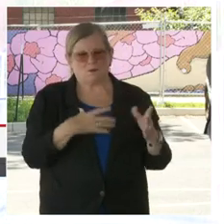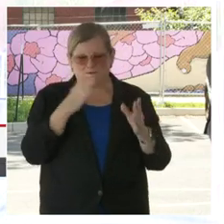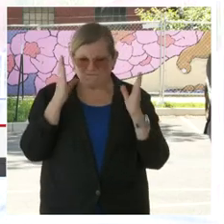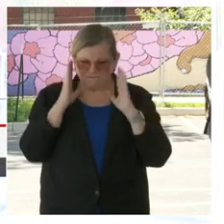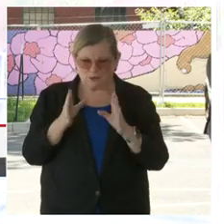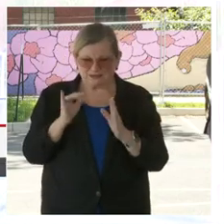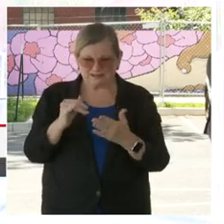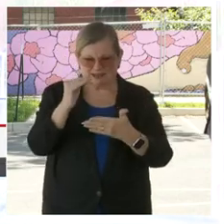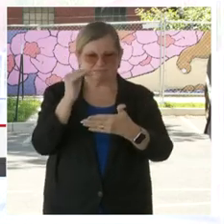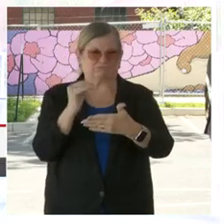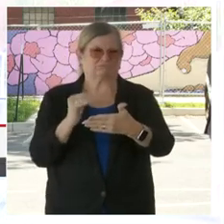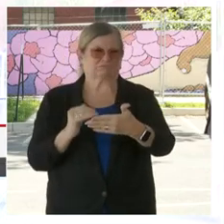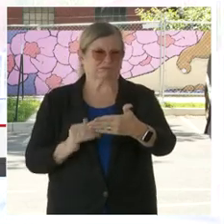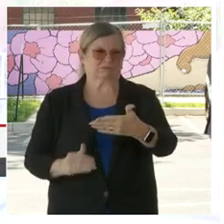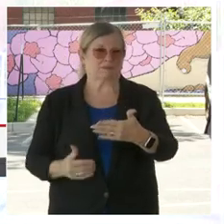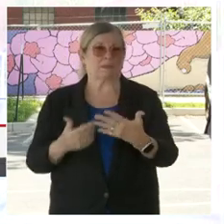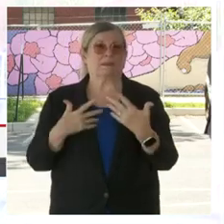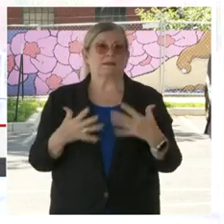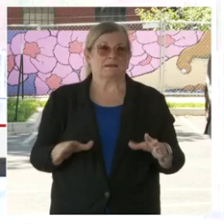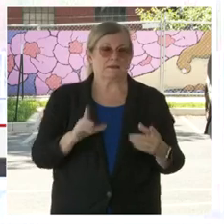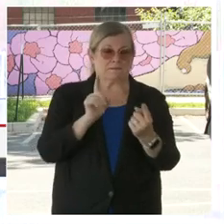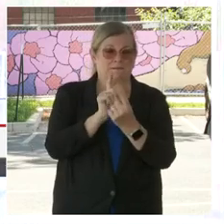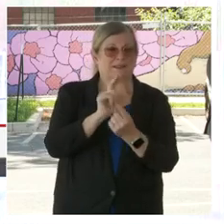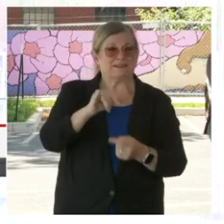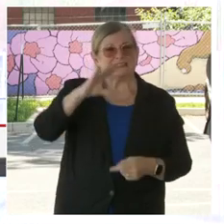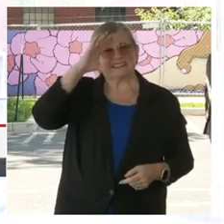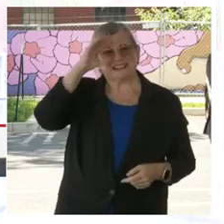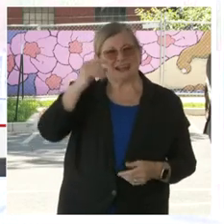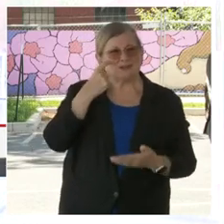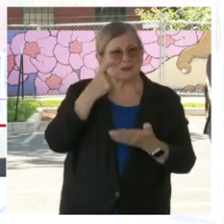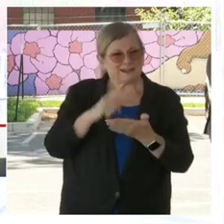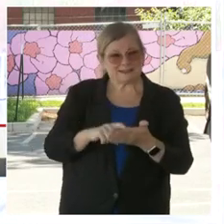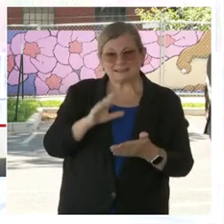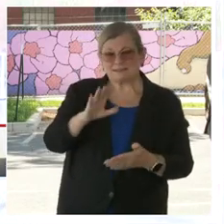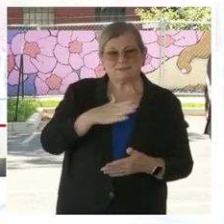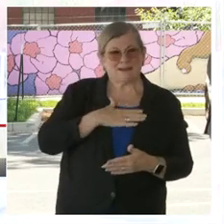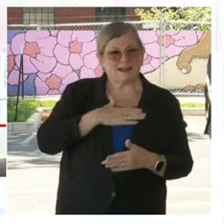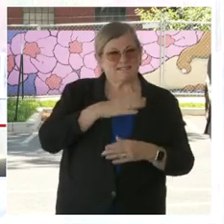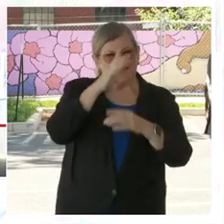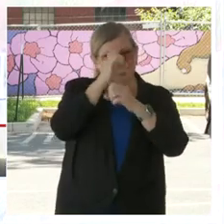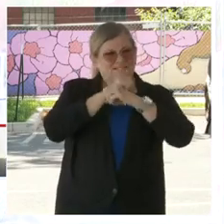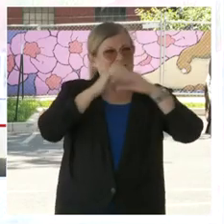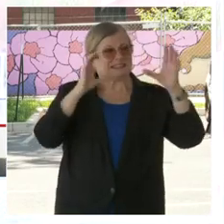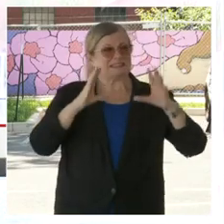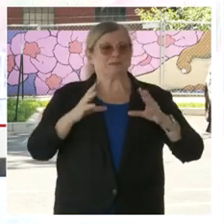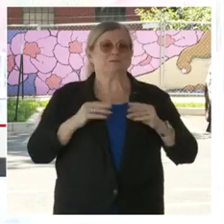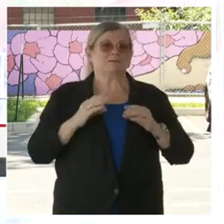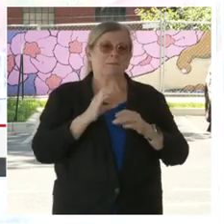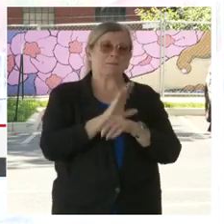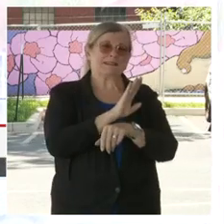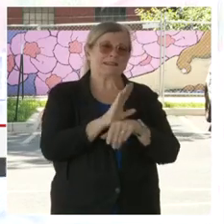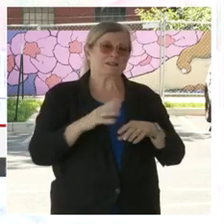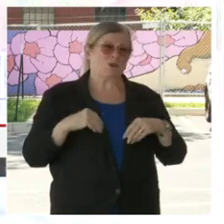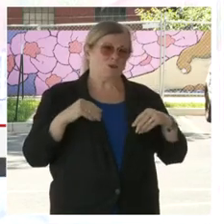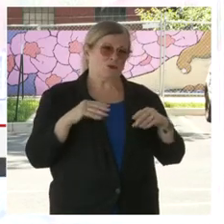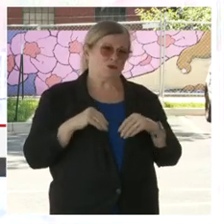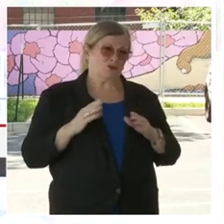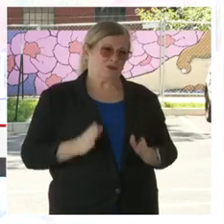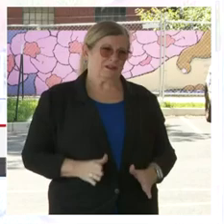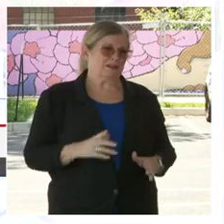Tangolini. He recognized my vision for entrepreneurship and my commitment towards the community's